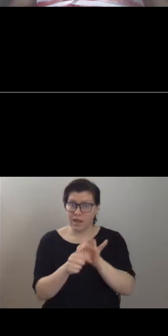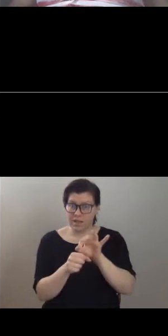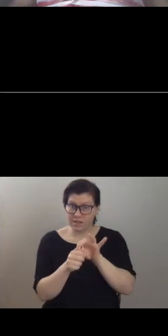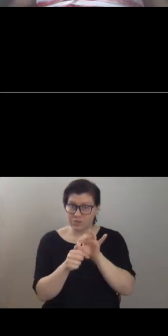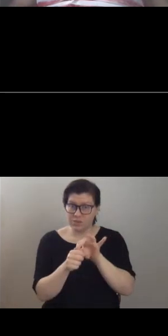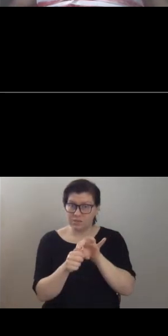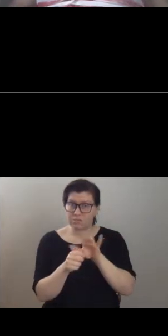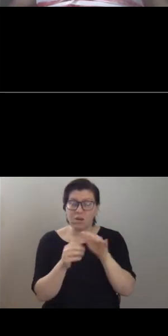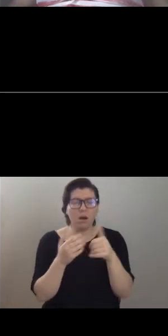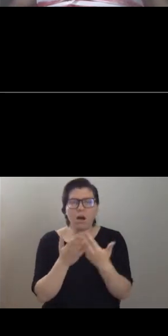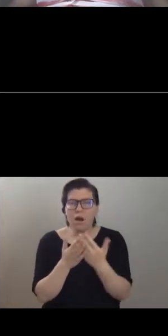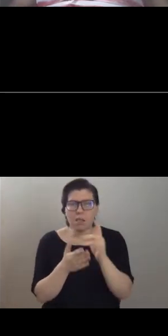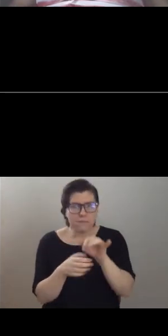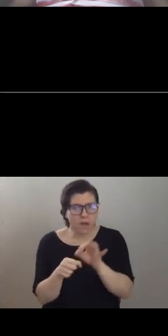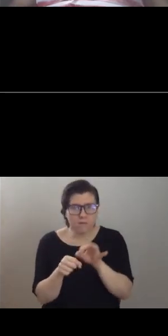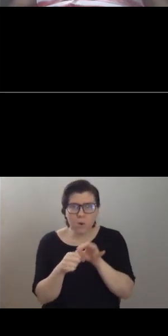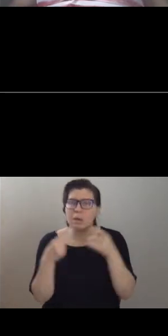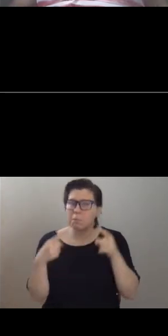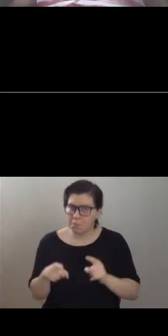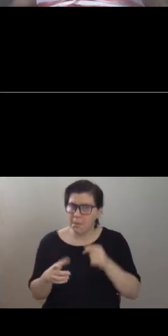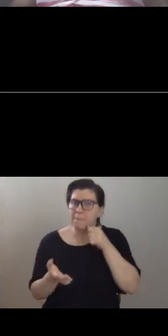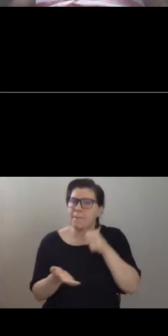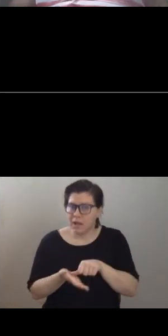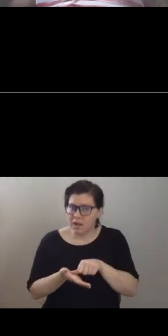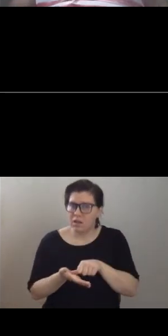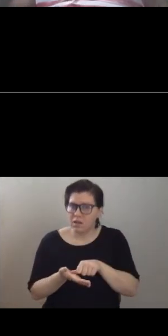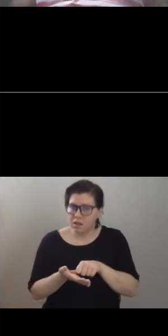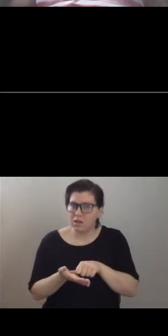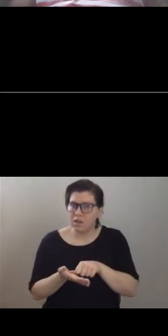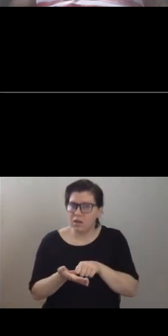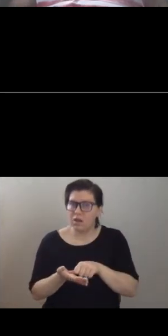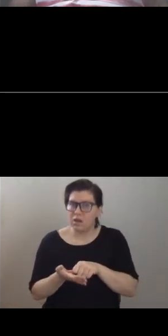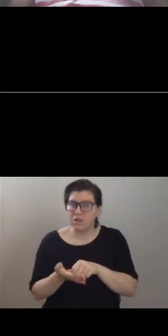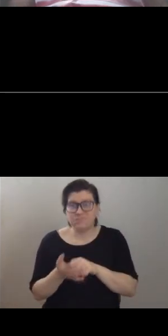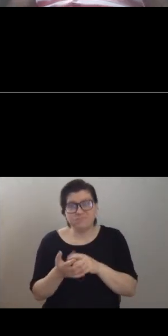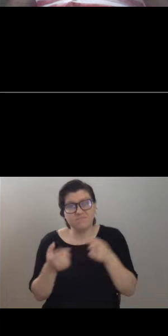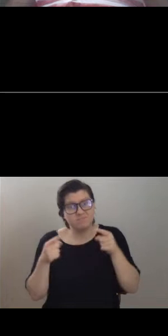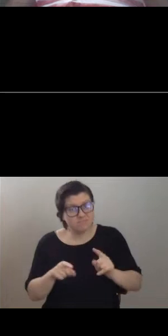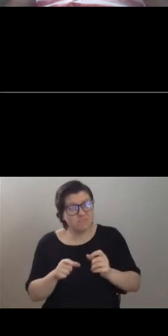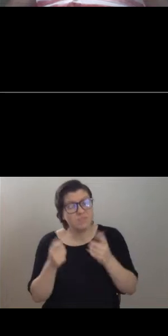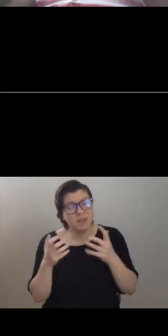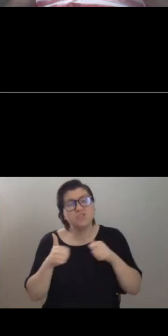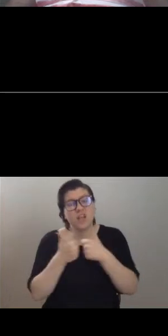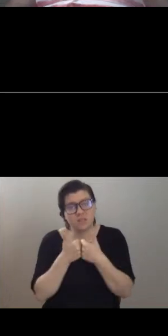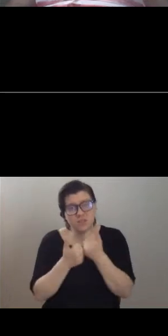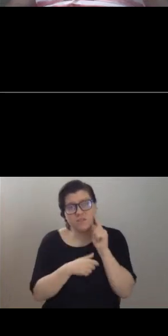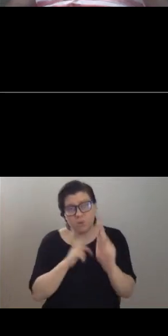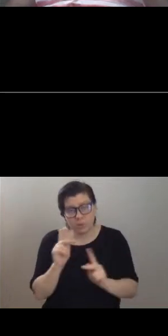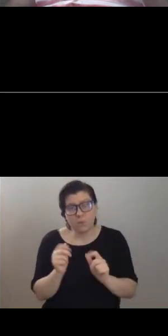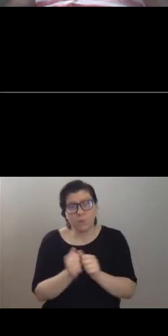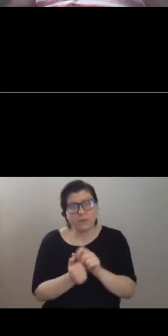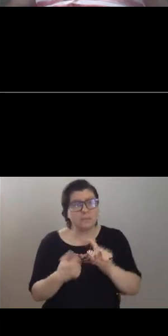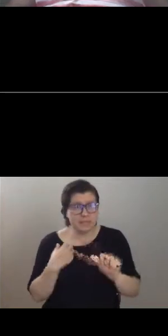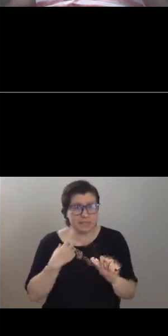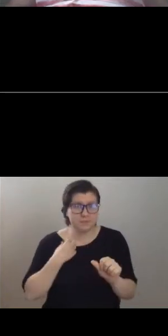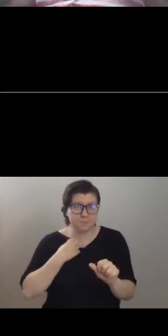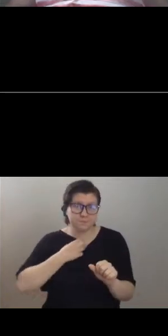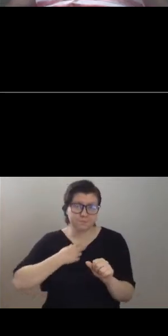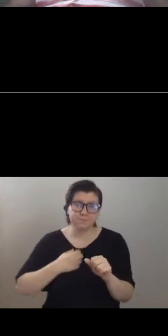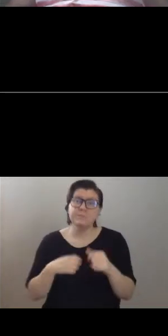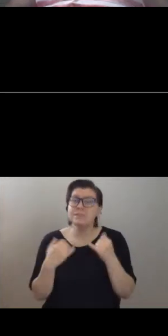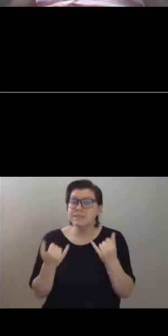done by mail and presented some challenges for people with disabilities. But